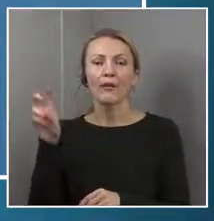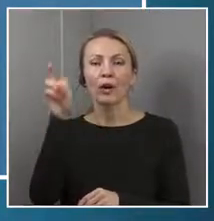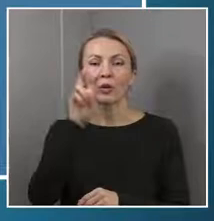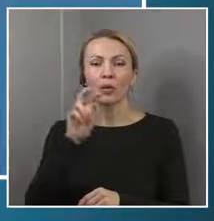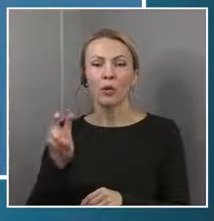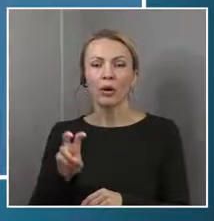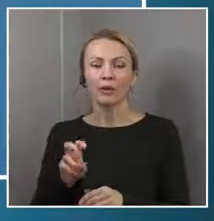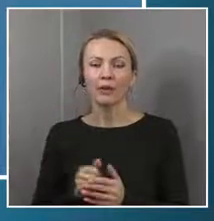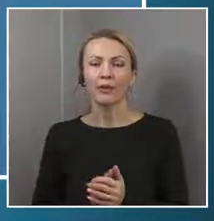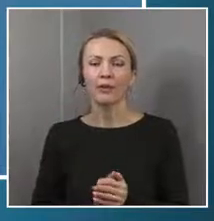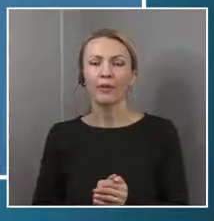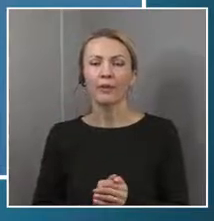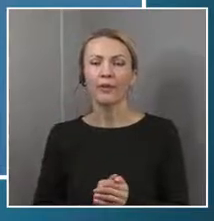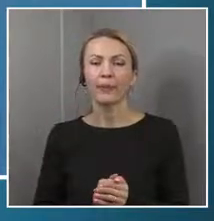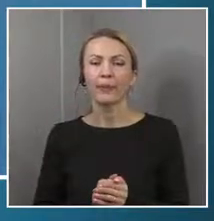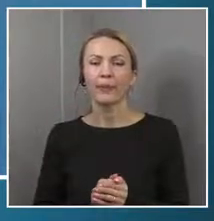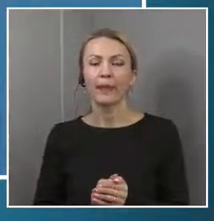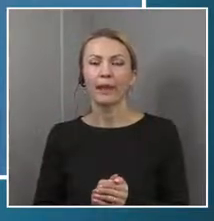In the Russian market, and